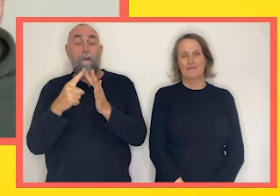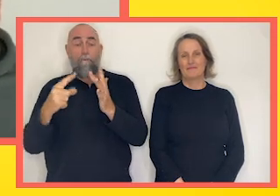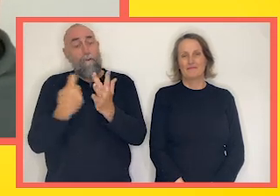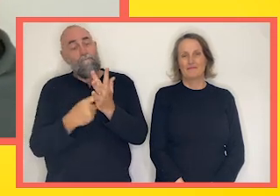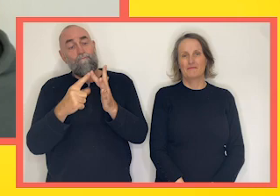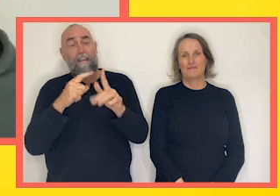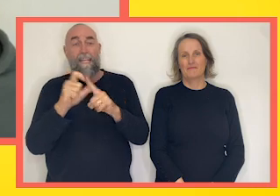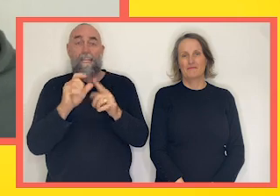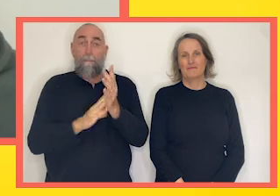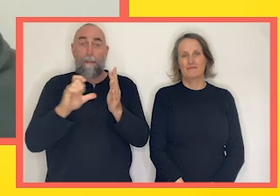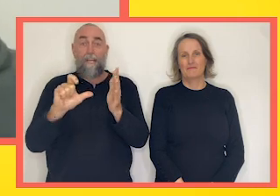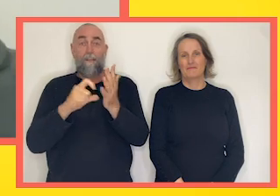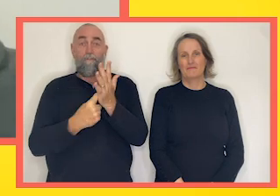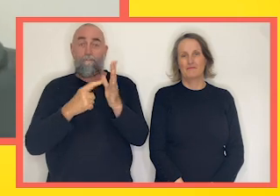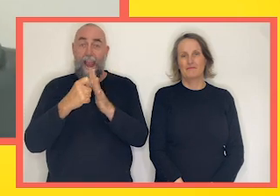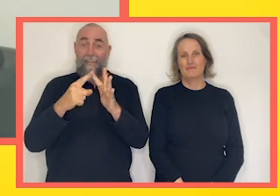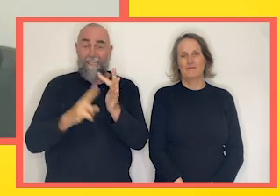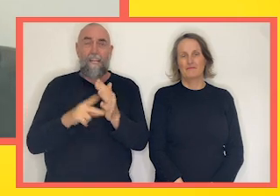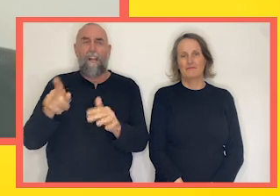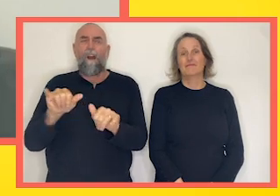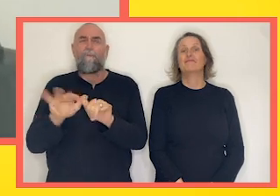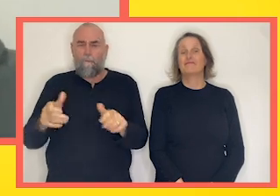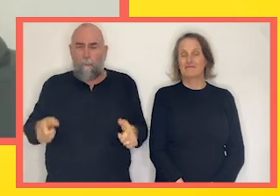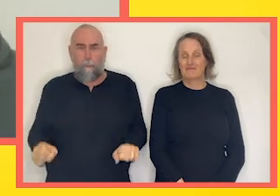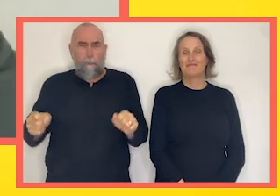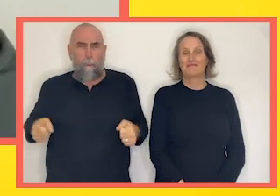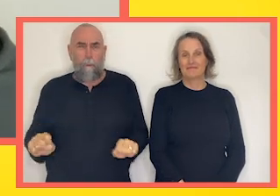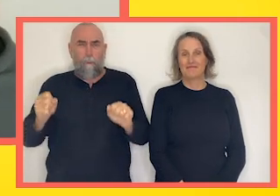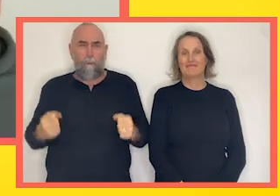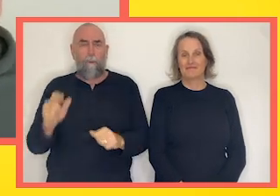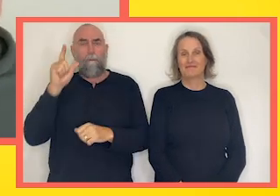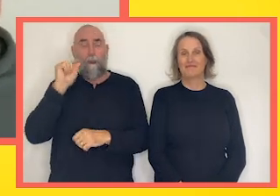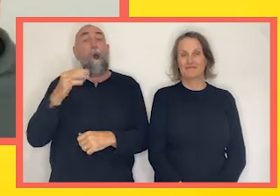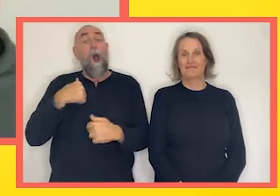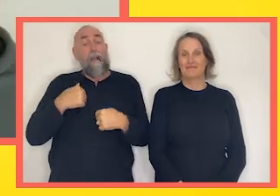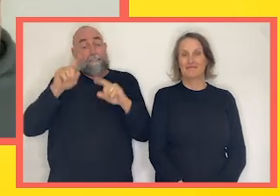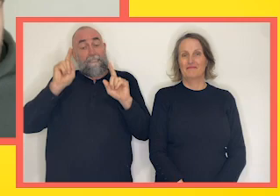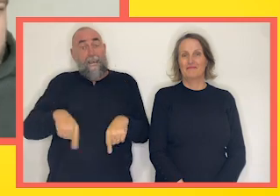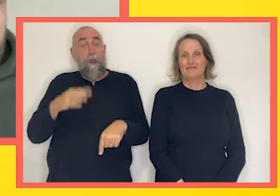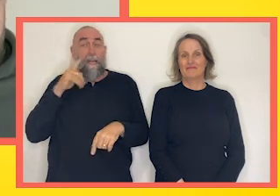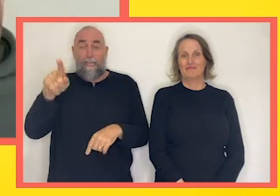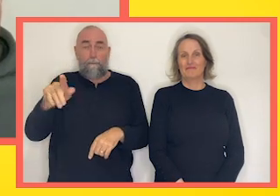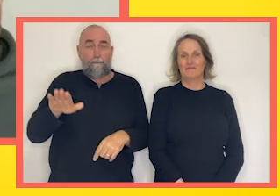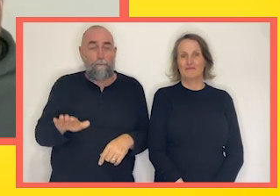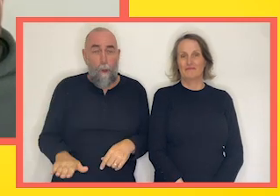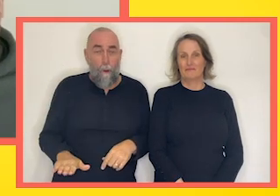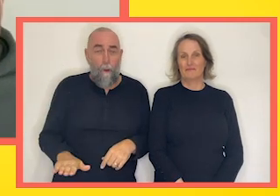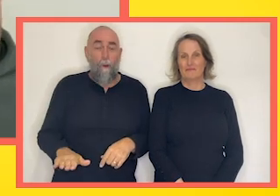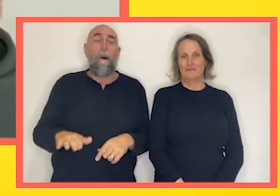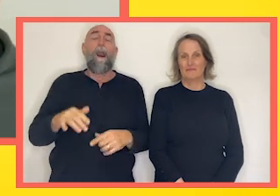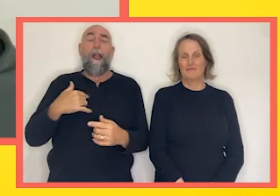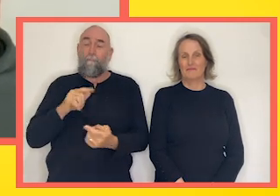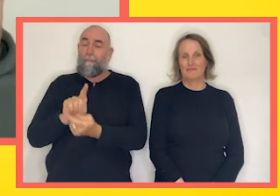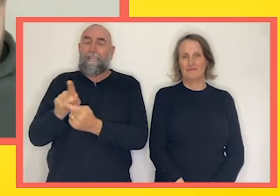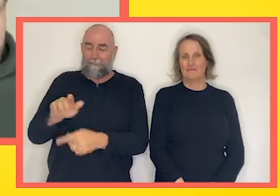great Reed McCracken, wheelchair racer extraordinaire. He was a little kid when I got to meet him and